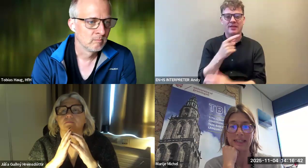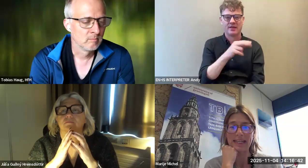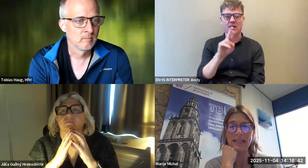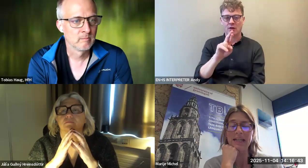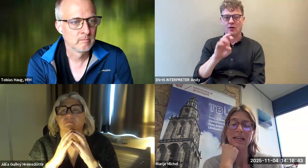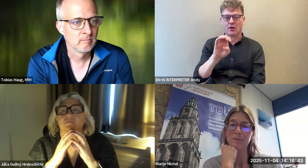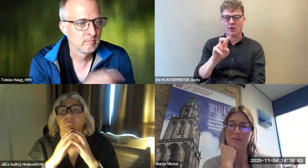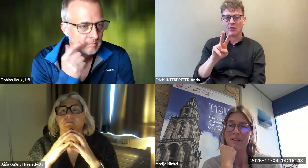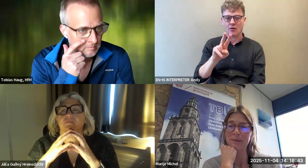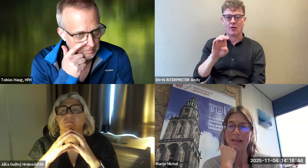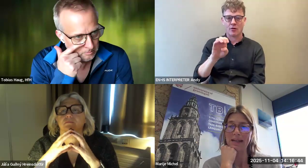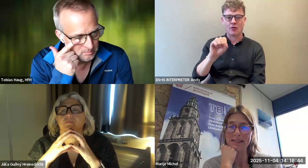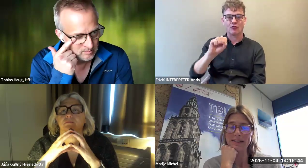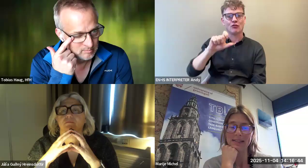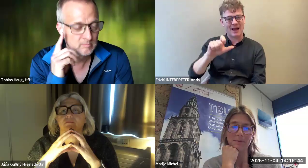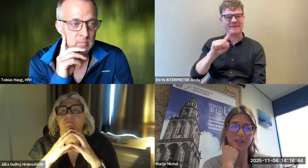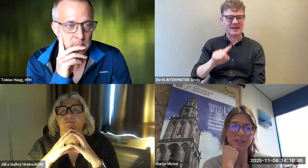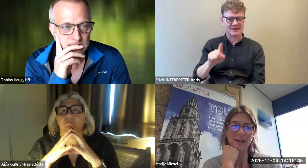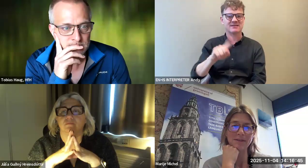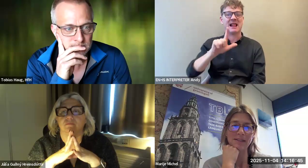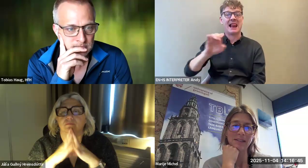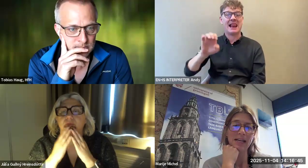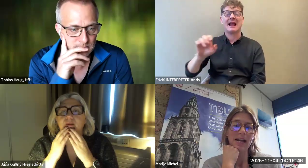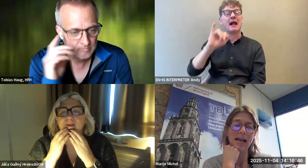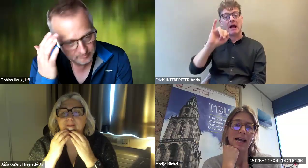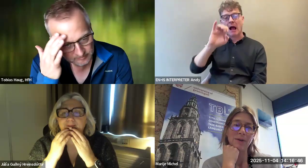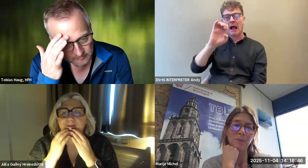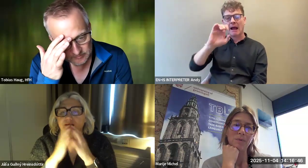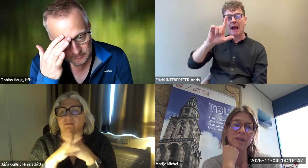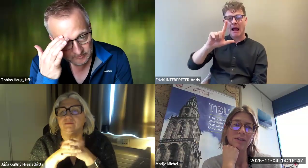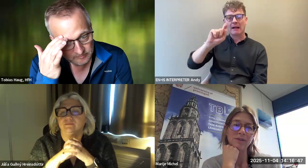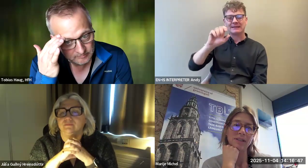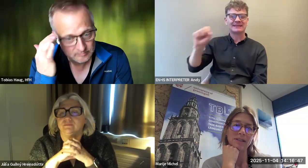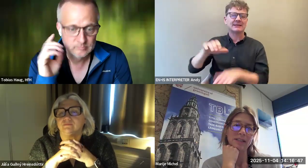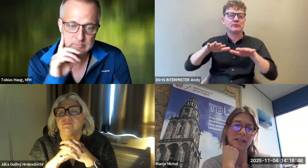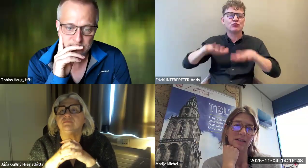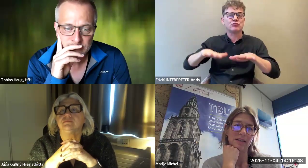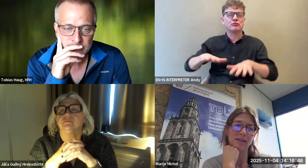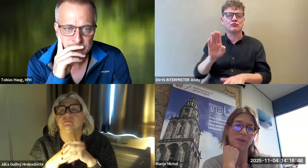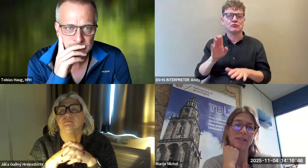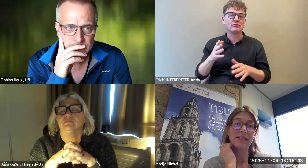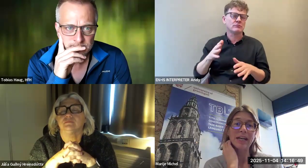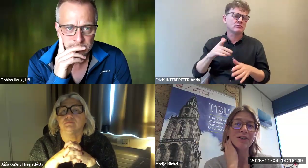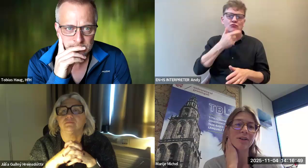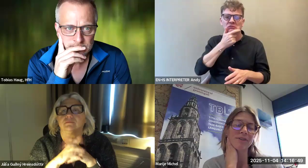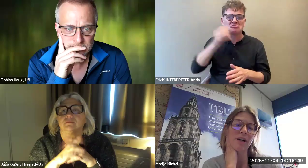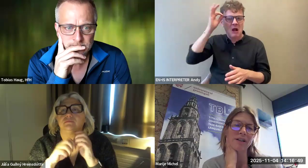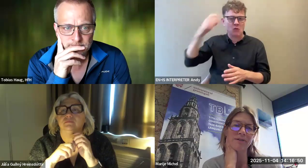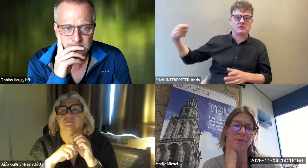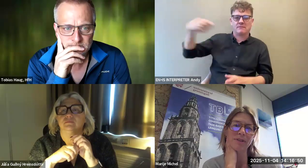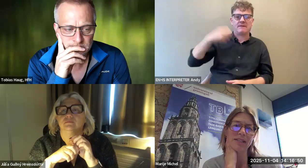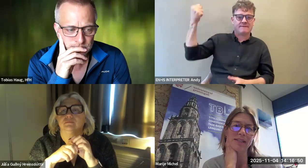and Minjin Lee. It was funded by EALTS, the British Council, and we were interested in what is the nature